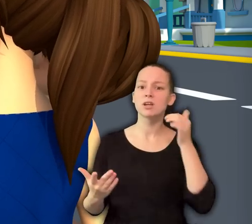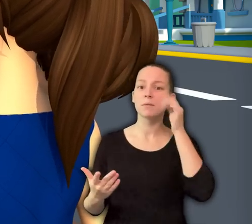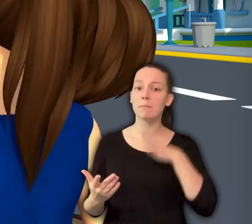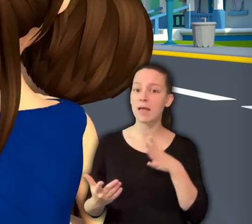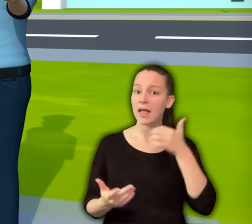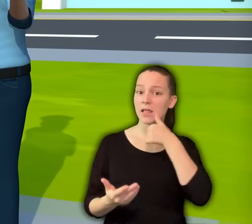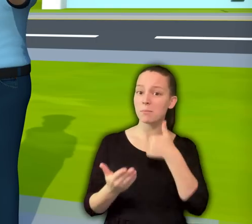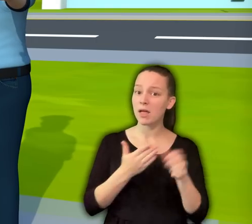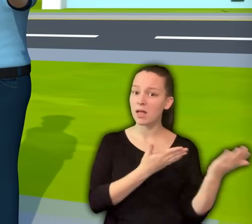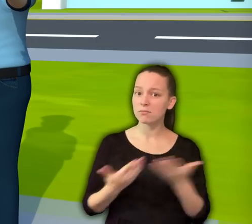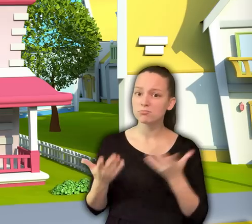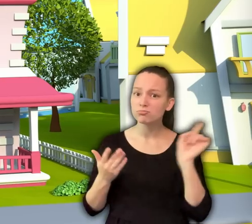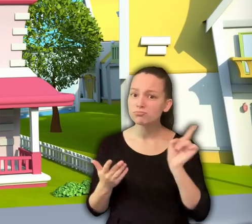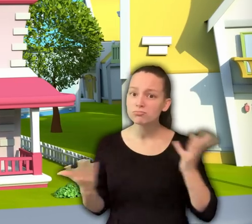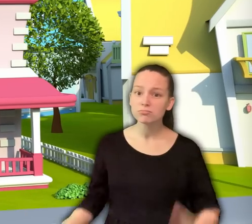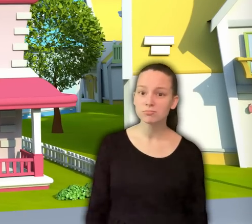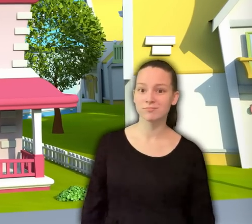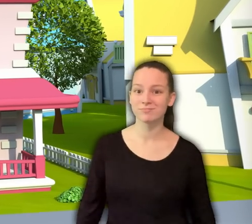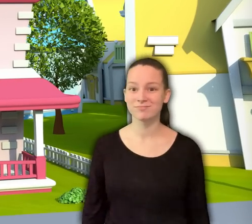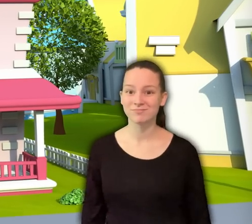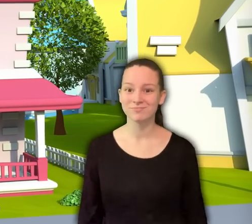our dear old mailman